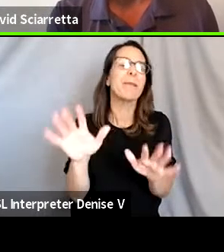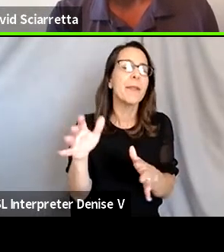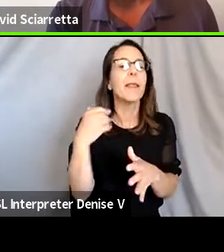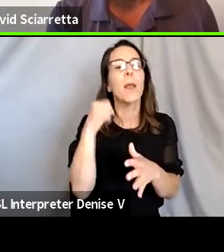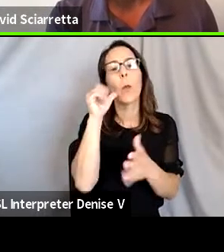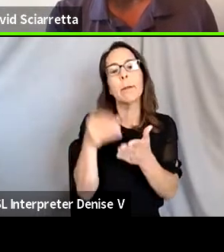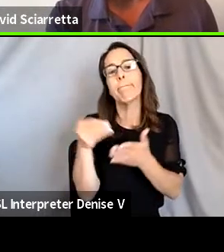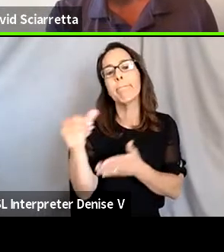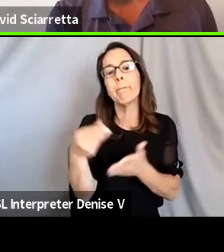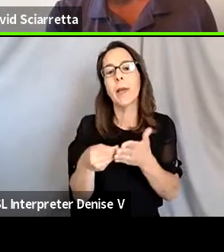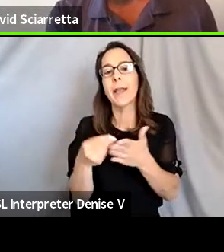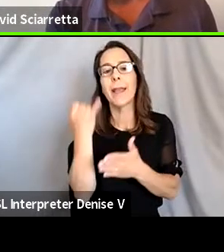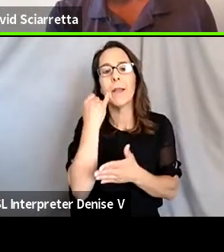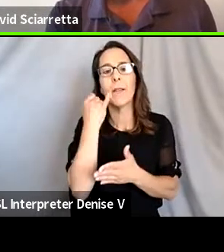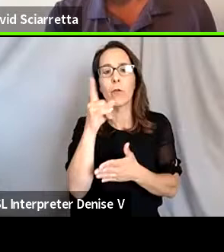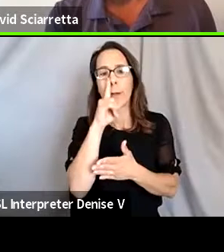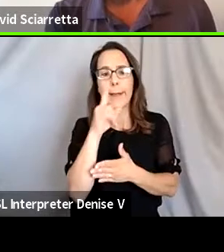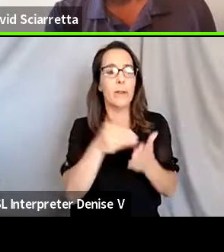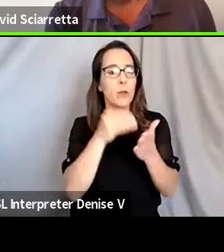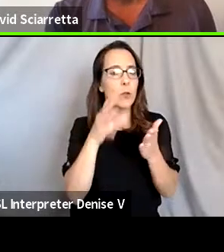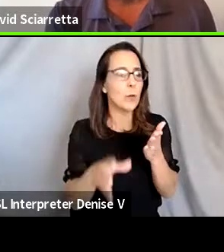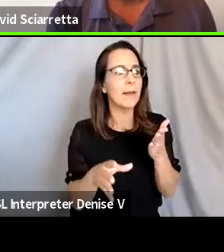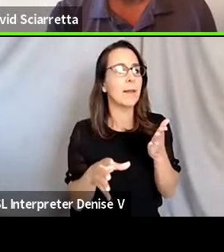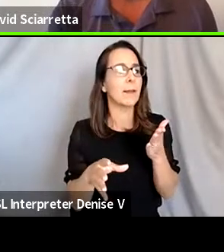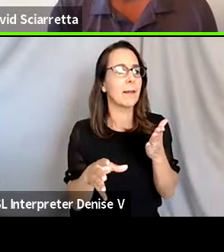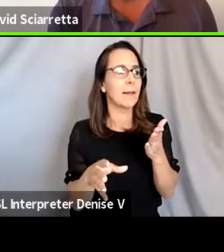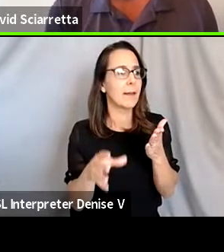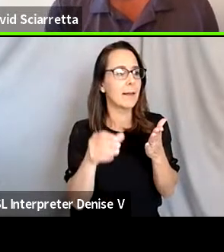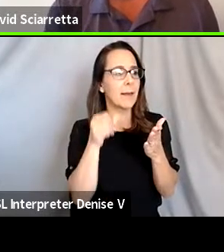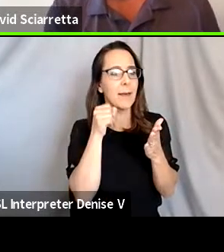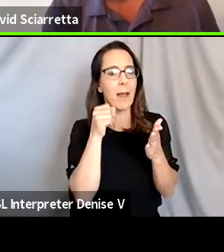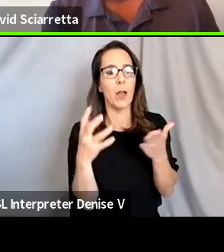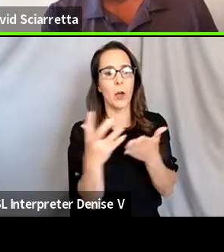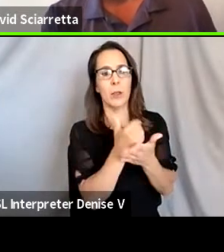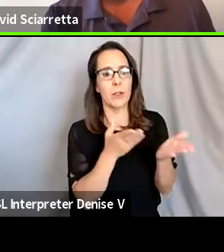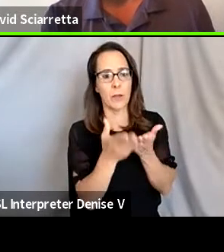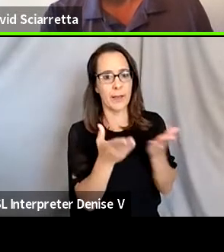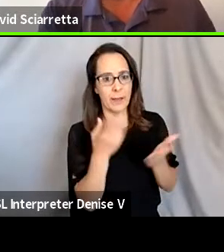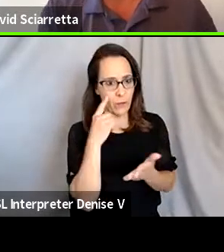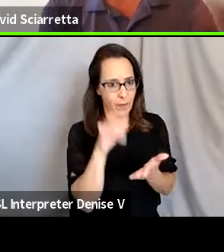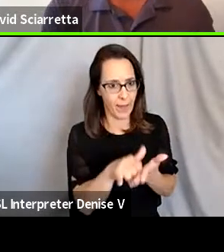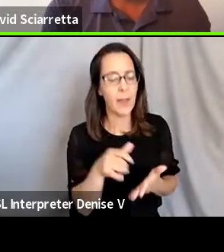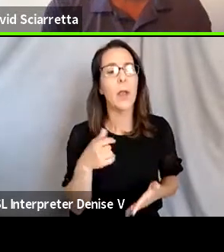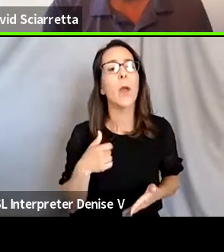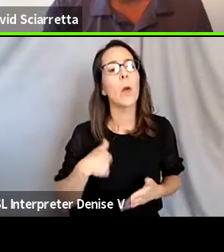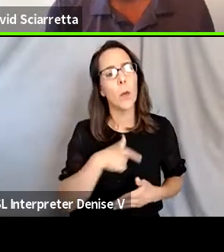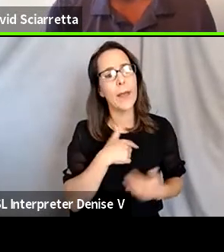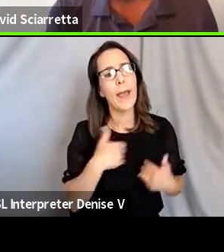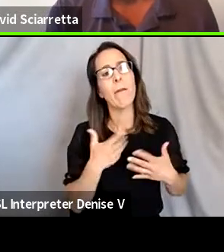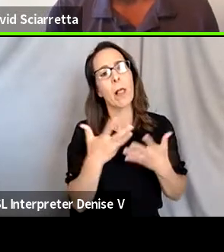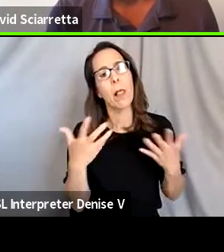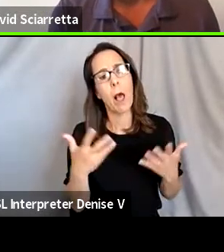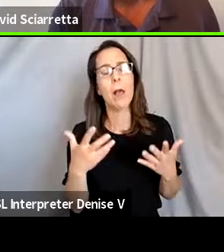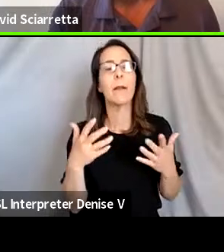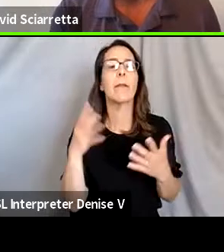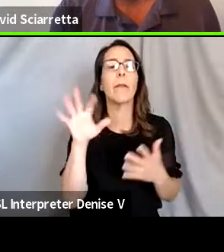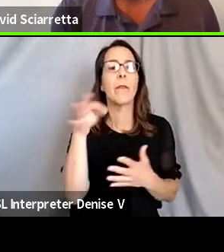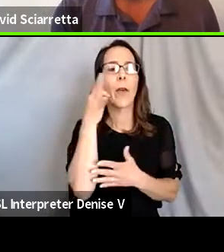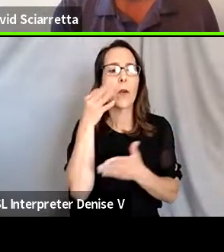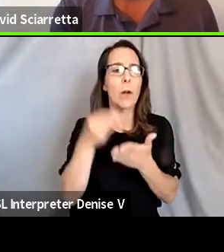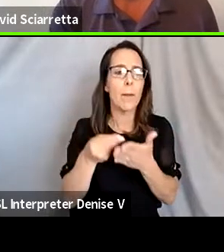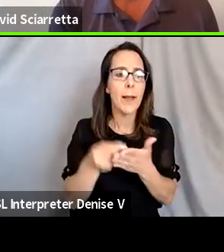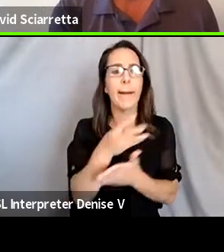for students. And we're using a significant amount of learning loss mitigation and other federal monies